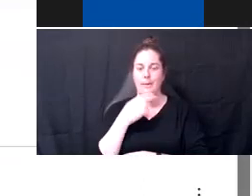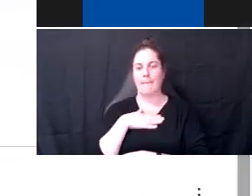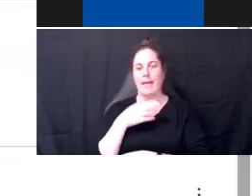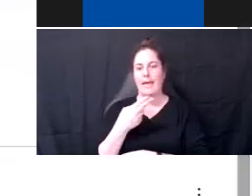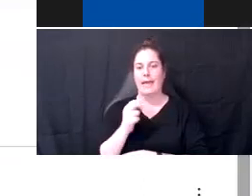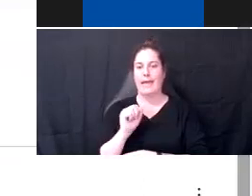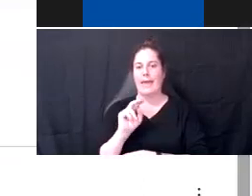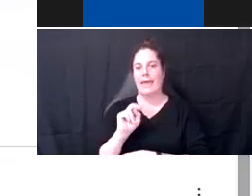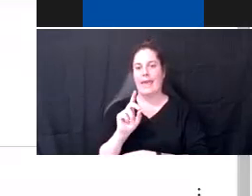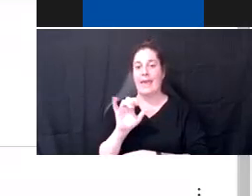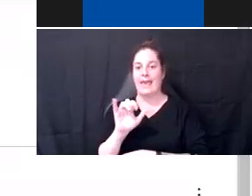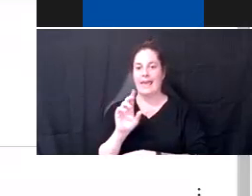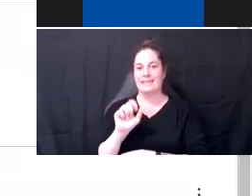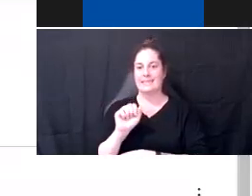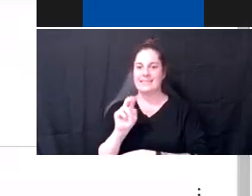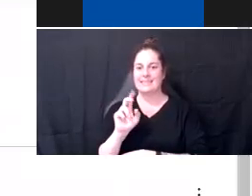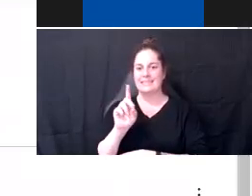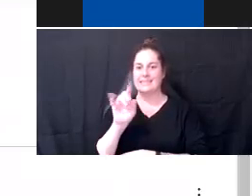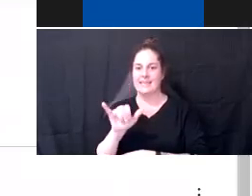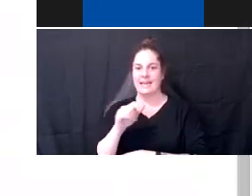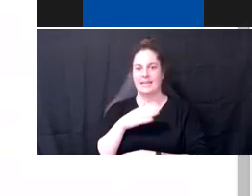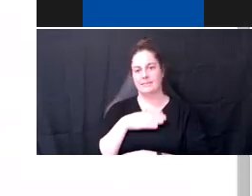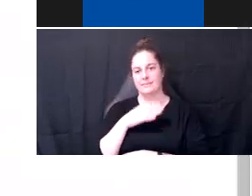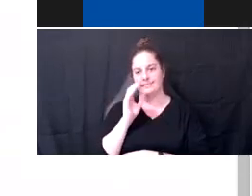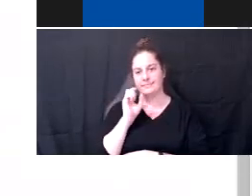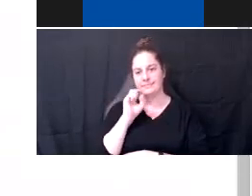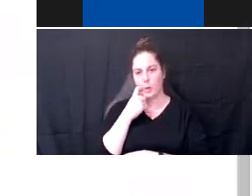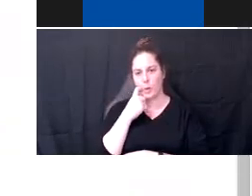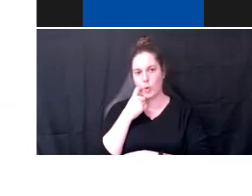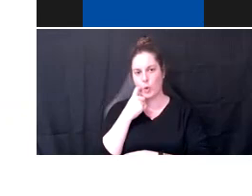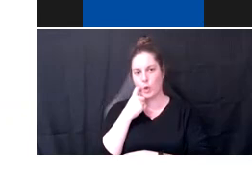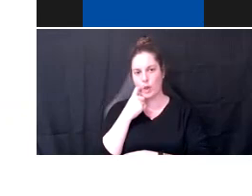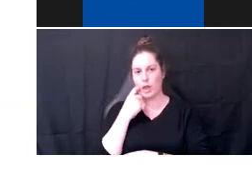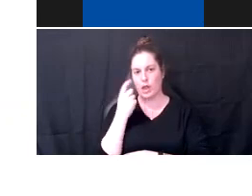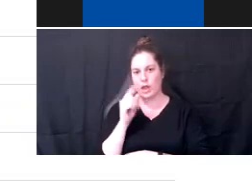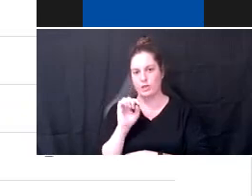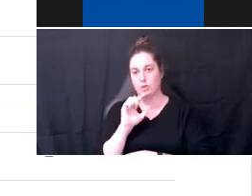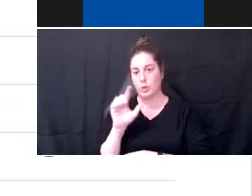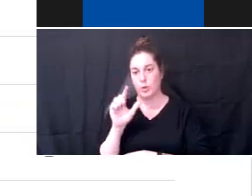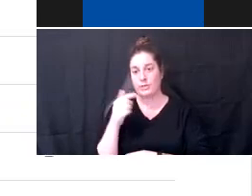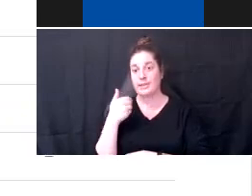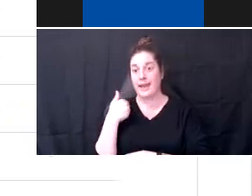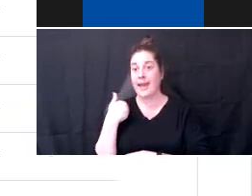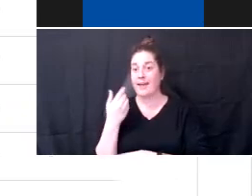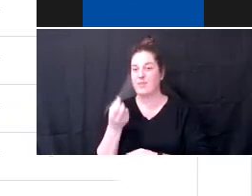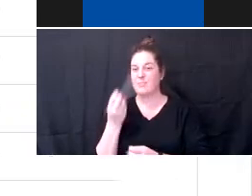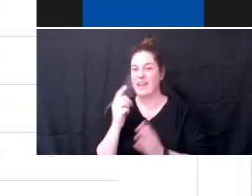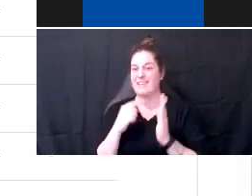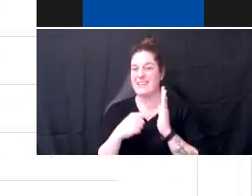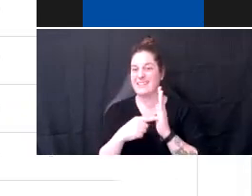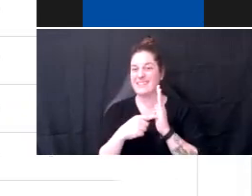resources again, because guess what? I have quite a few examples worked out in there